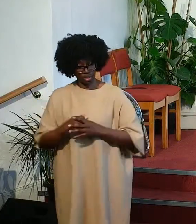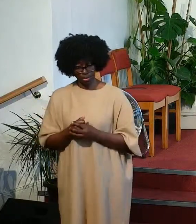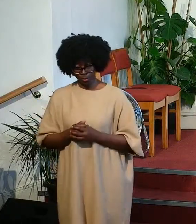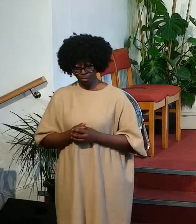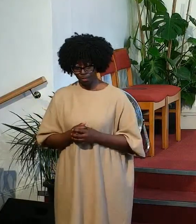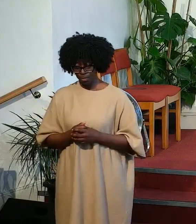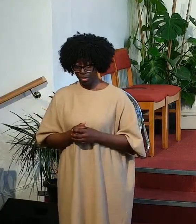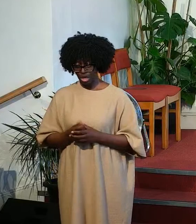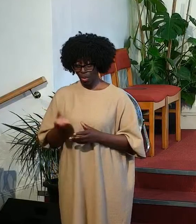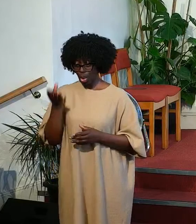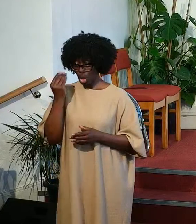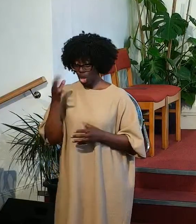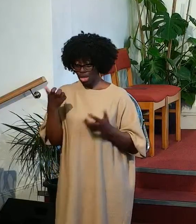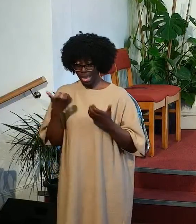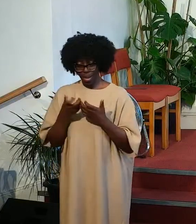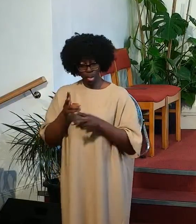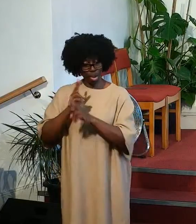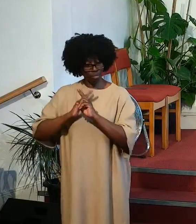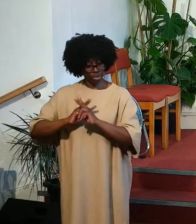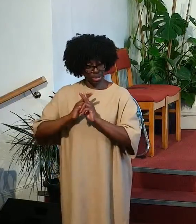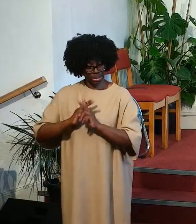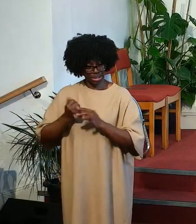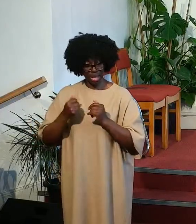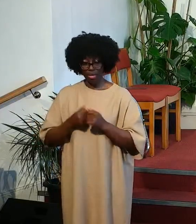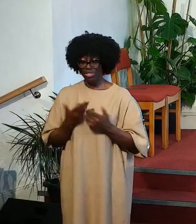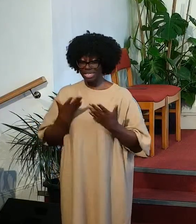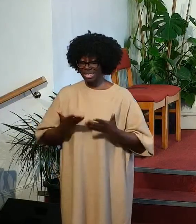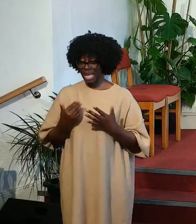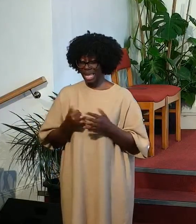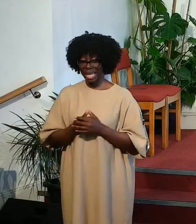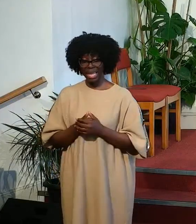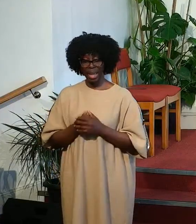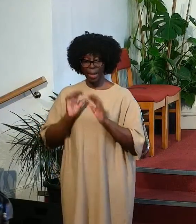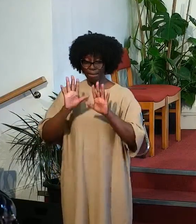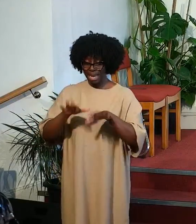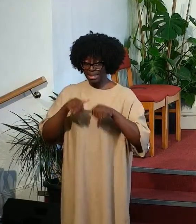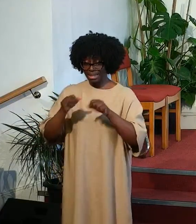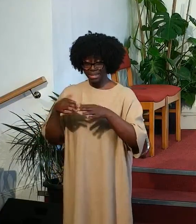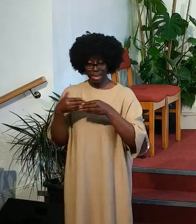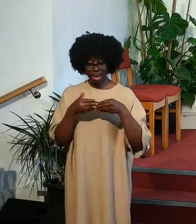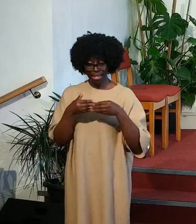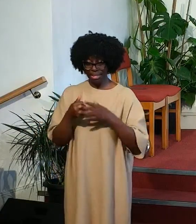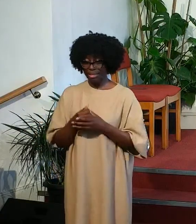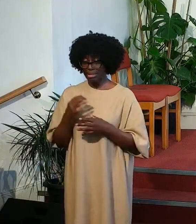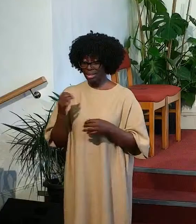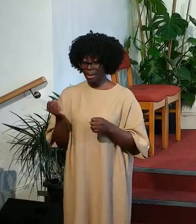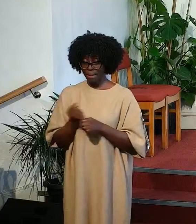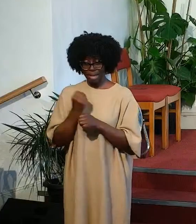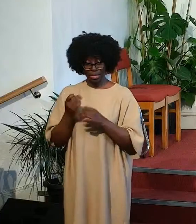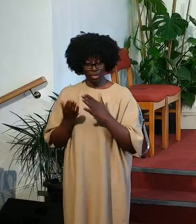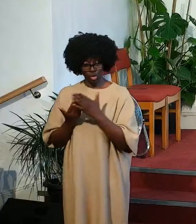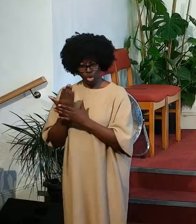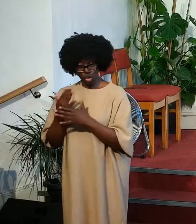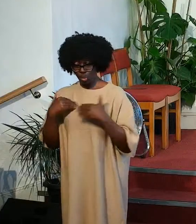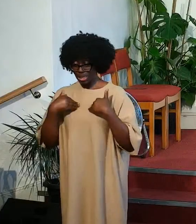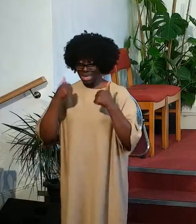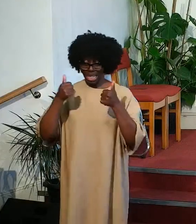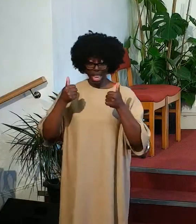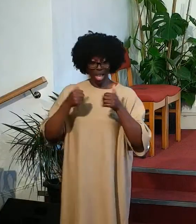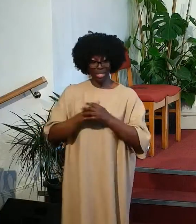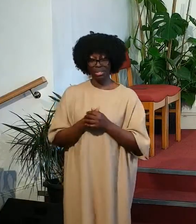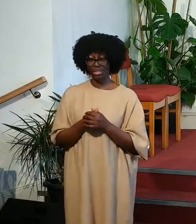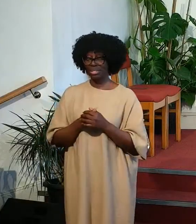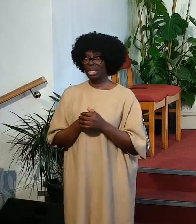us. Today and always, bless us, guide us, restore us, heal us, and give